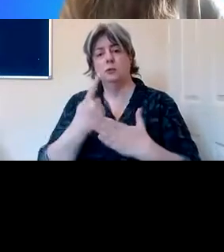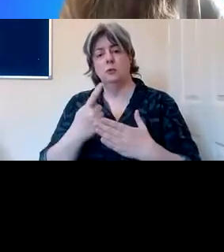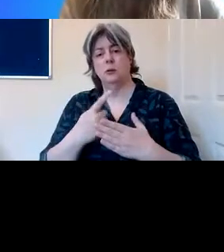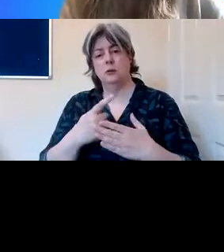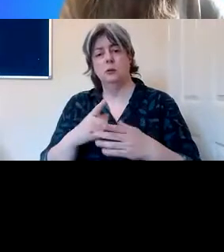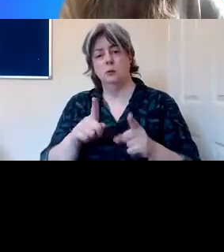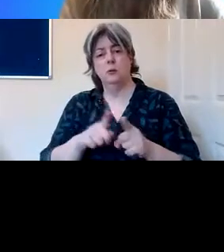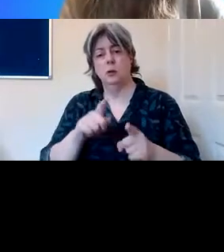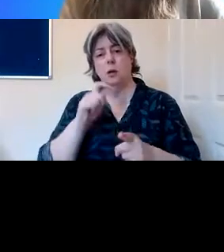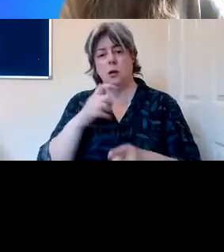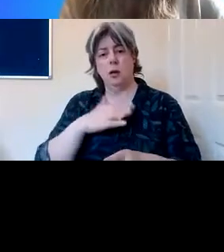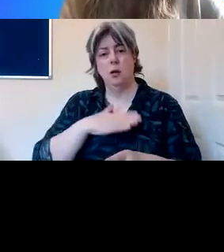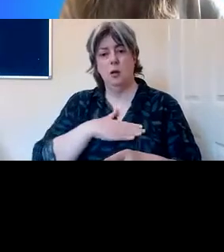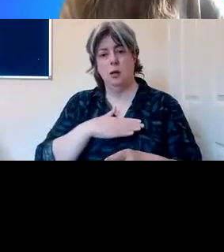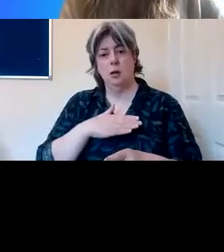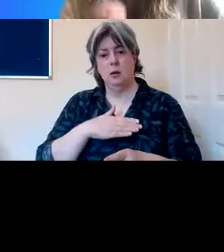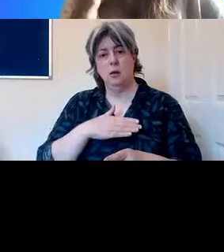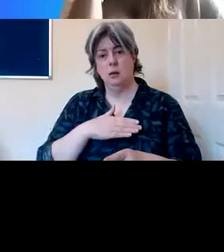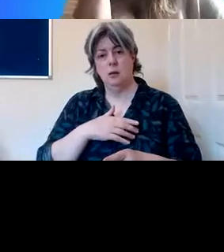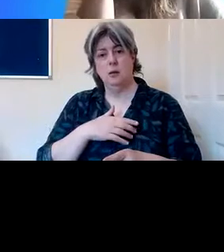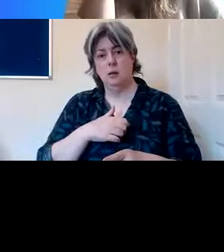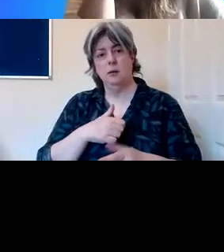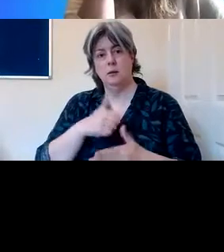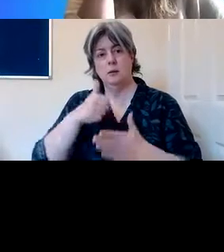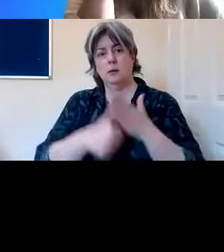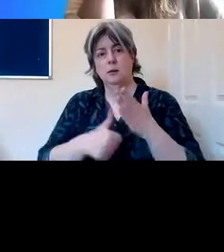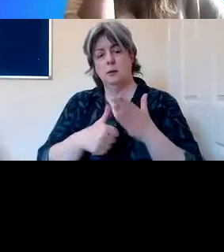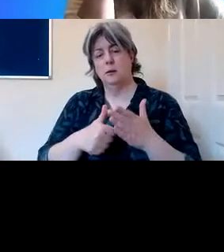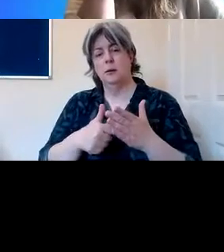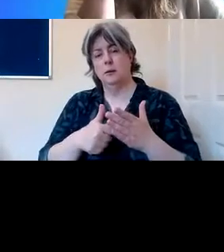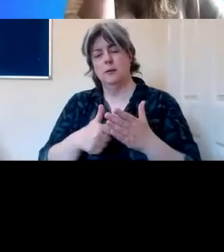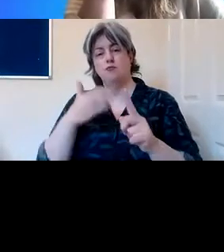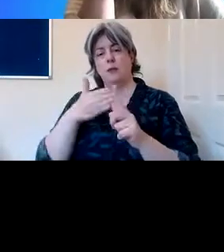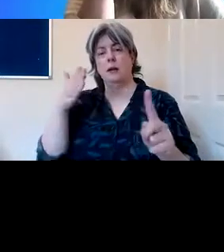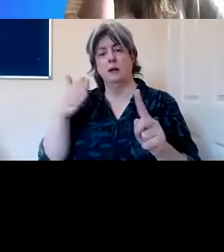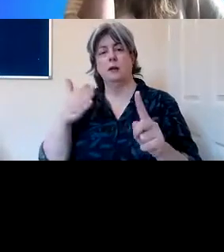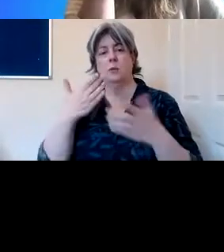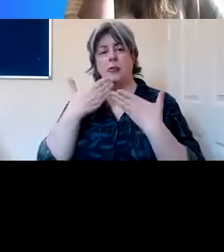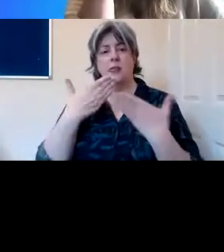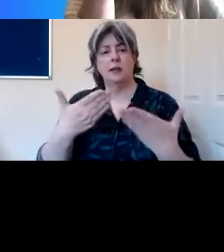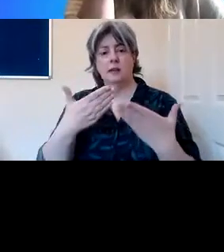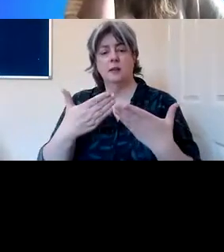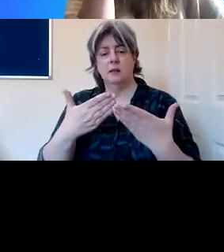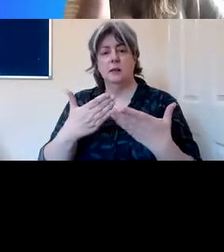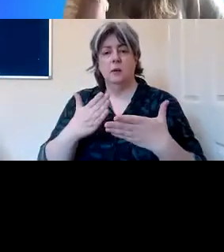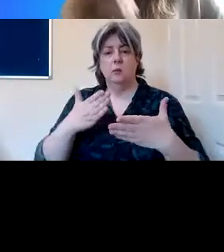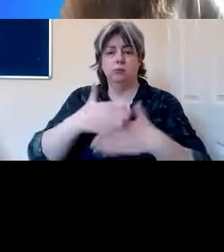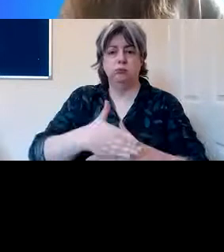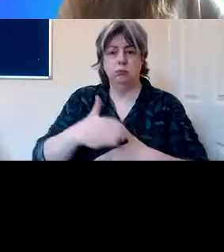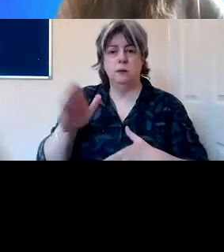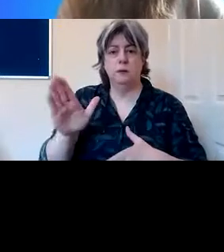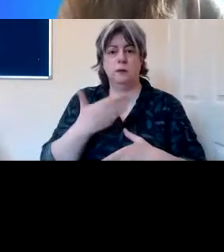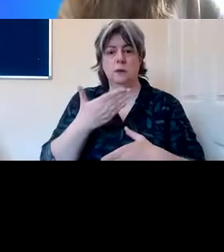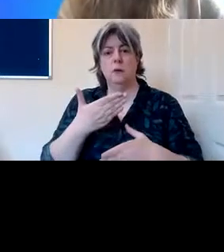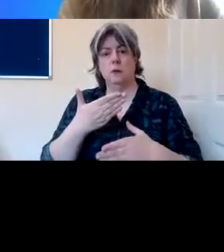my acknowledgement and thanks to the huge effort that all of the teaching workforce has put into